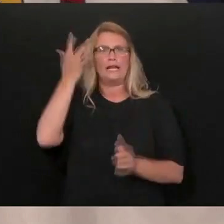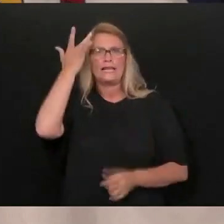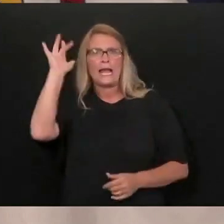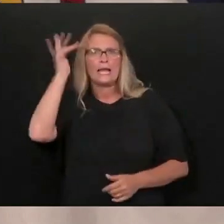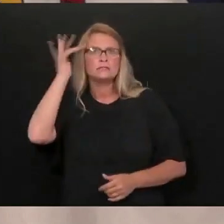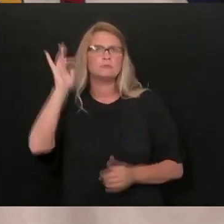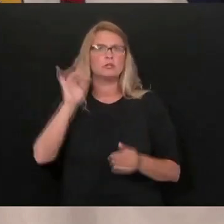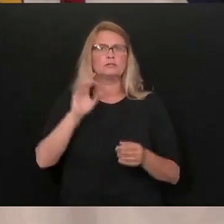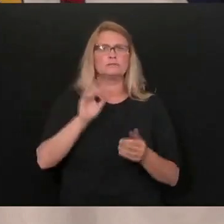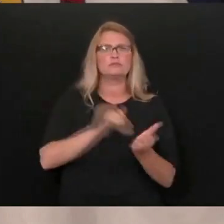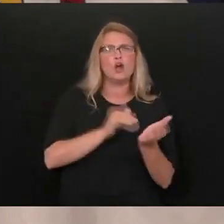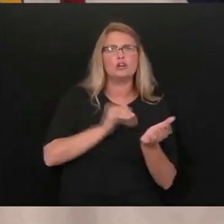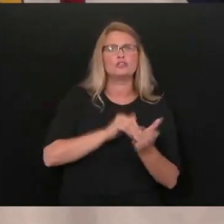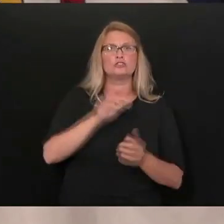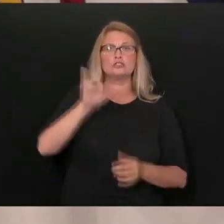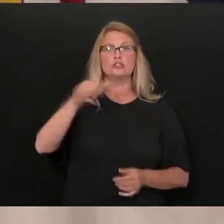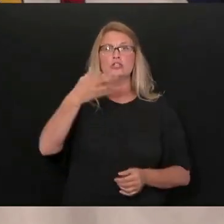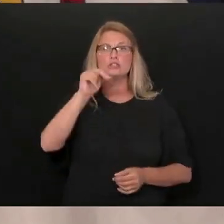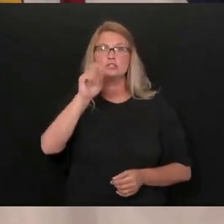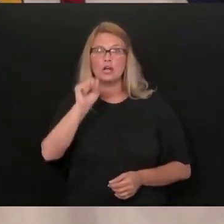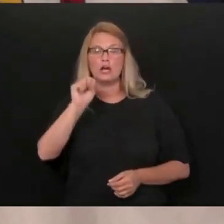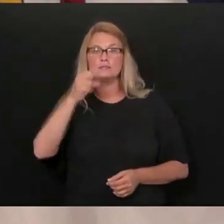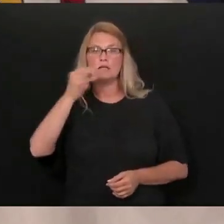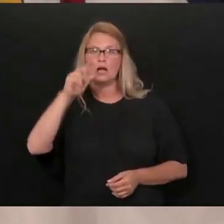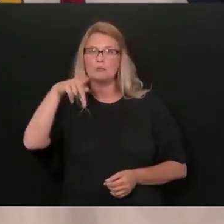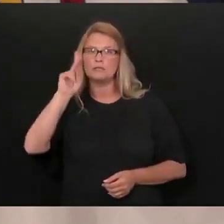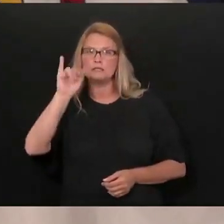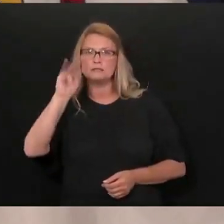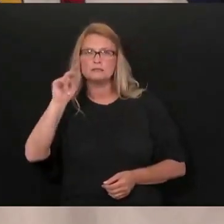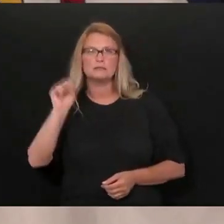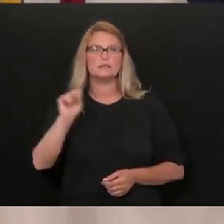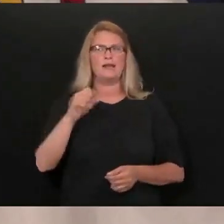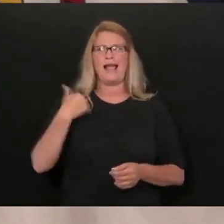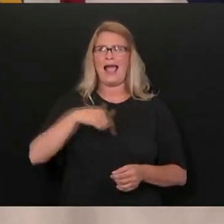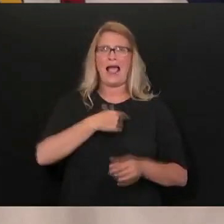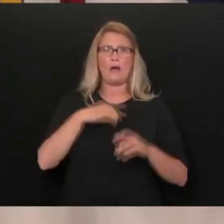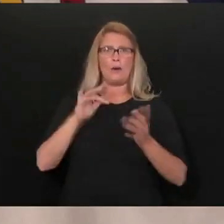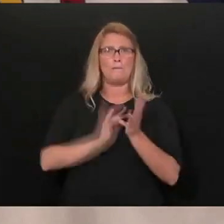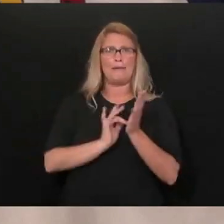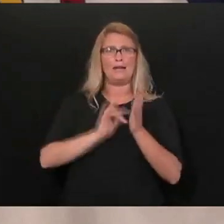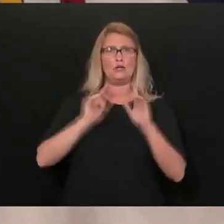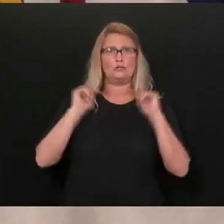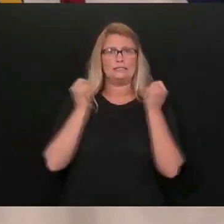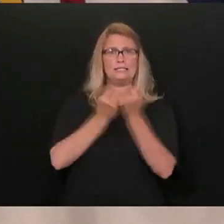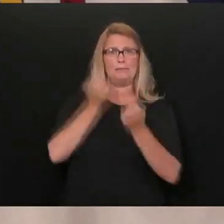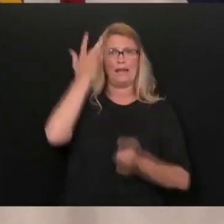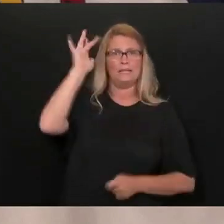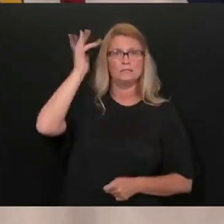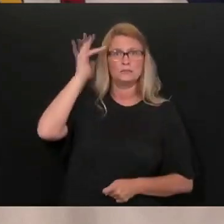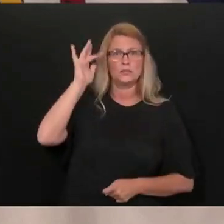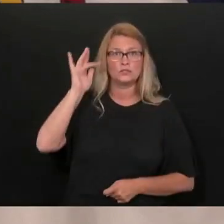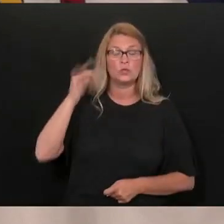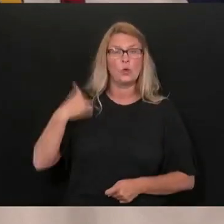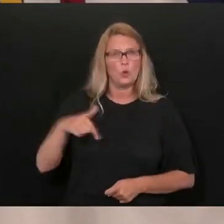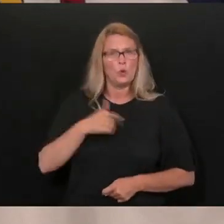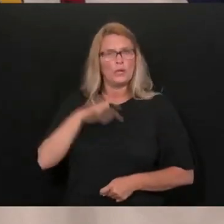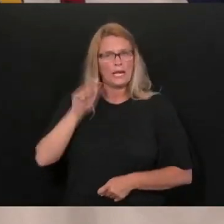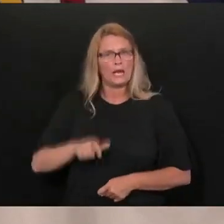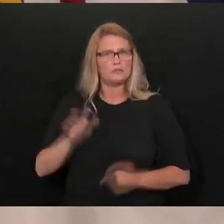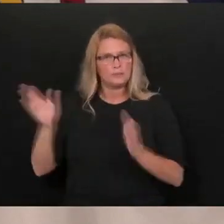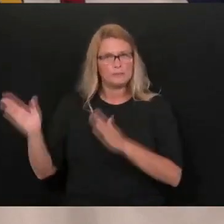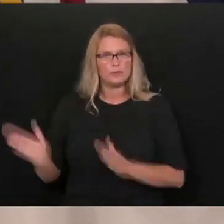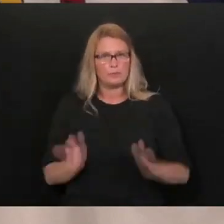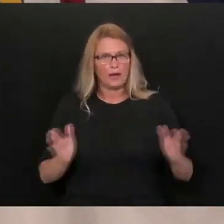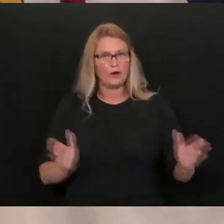and the people that are working as our experts. We've got to be prepared to take care